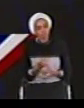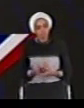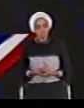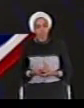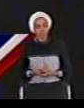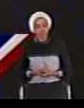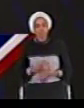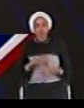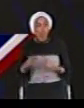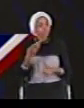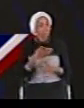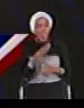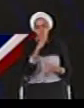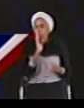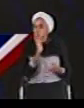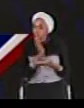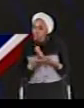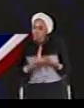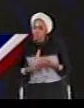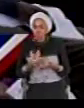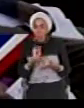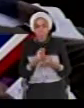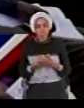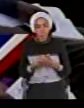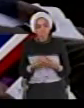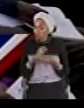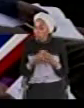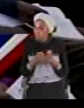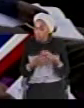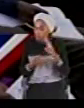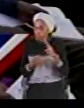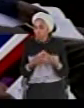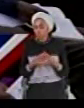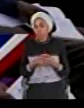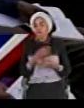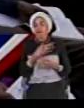but there be some that trouble you and would